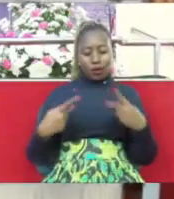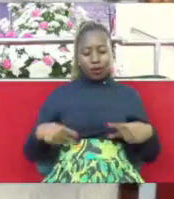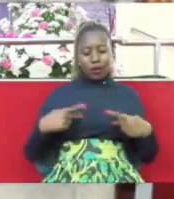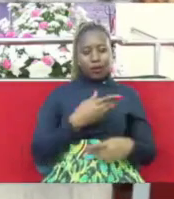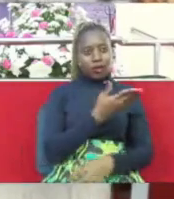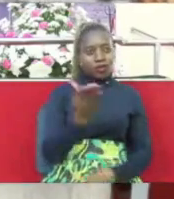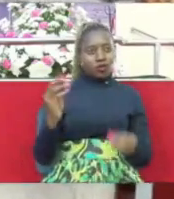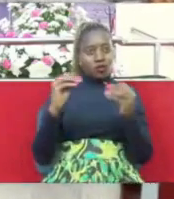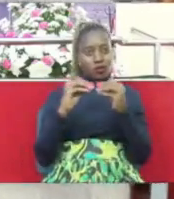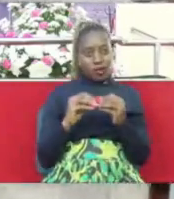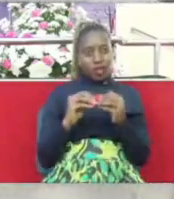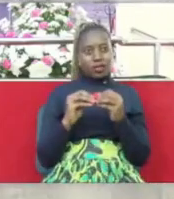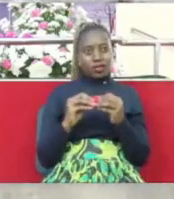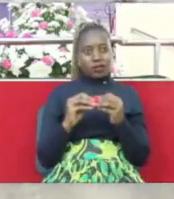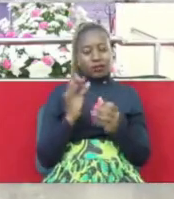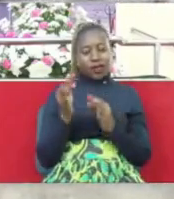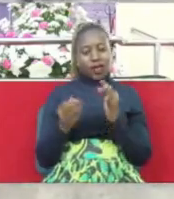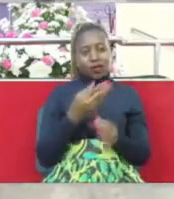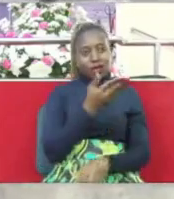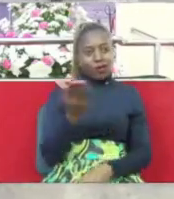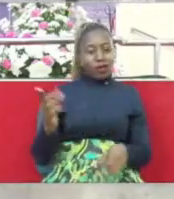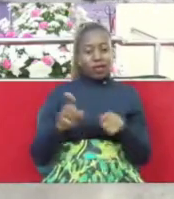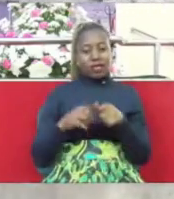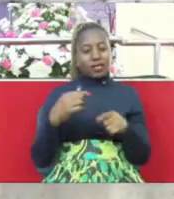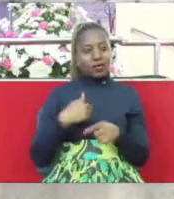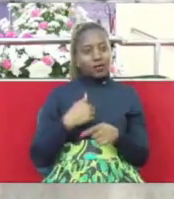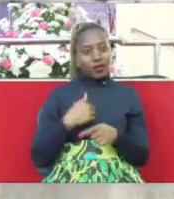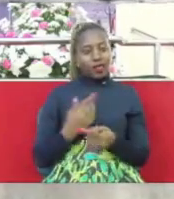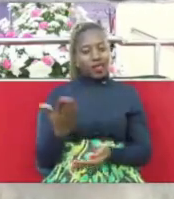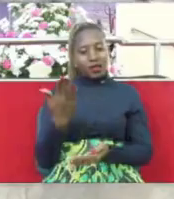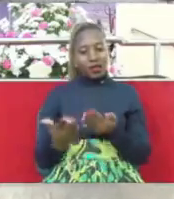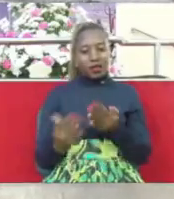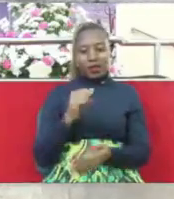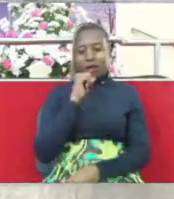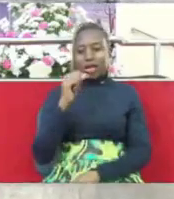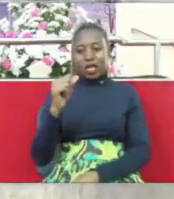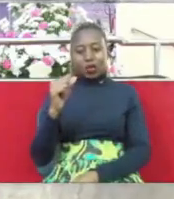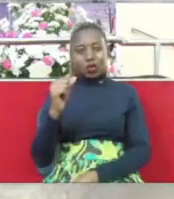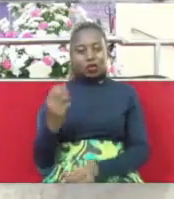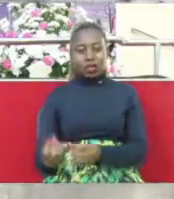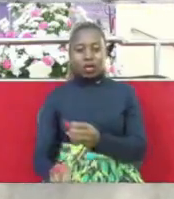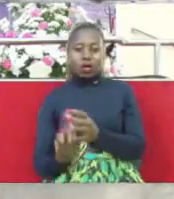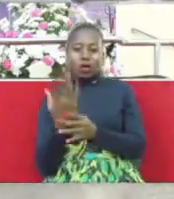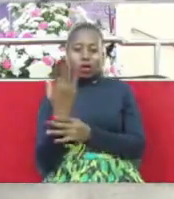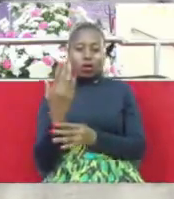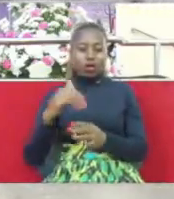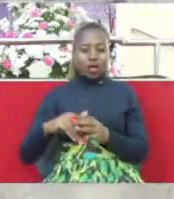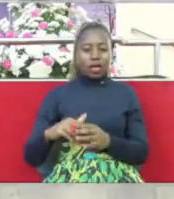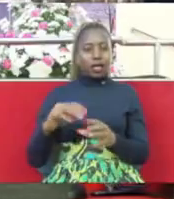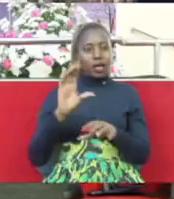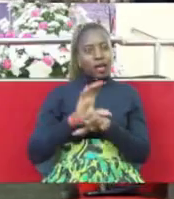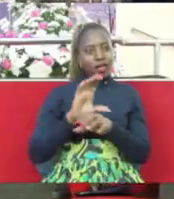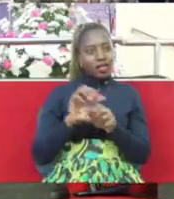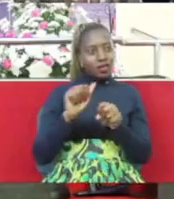uliyekutana naye. If you were like me. Kama ulingekuwa kama mimi. Maybe you were not raised in a church that had tiles. Huenda hukuwa na